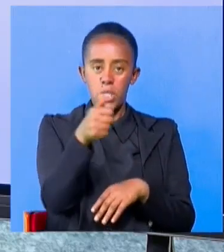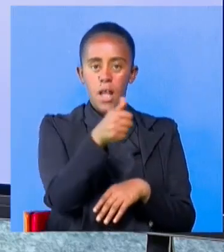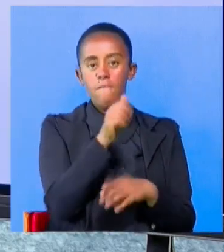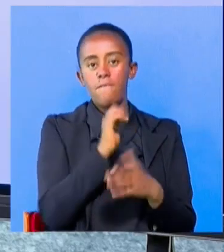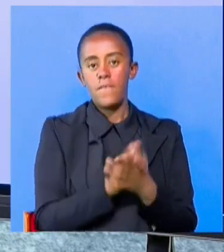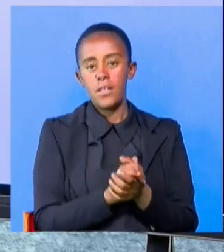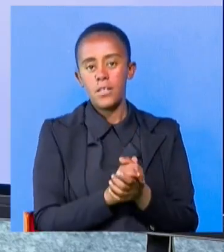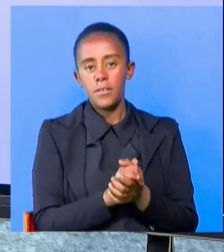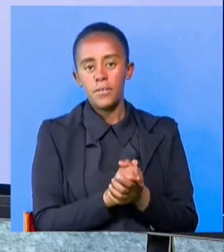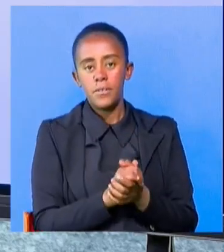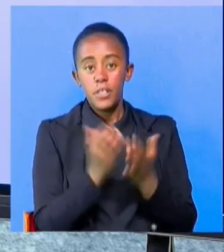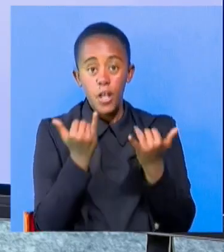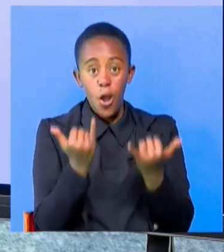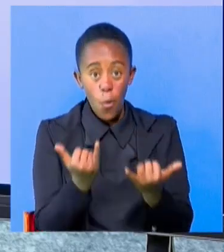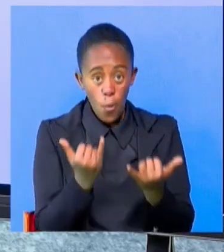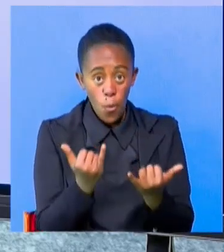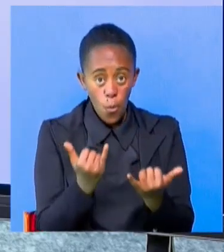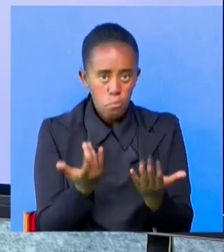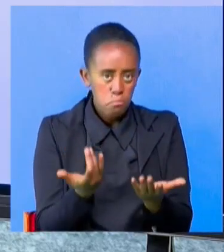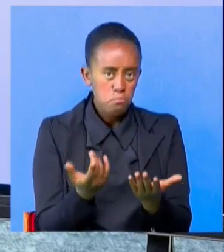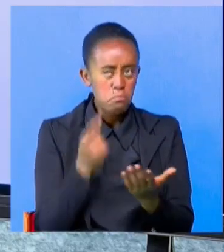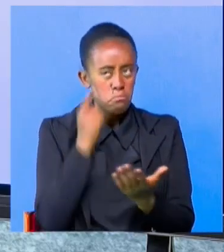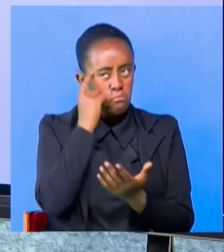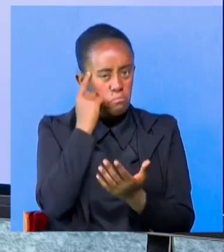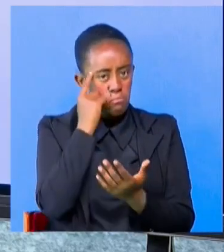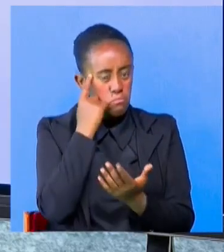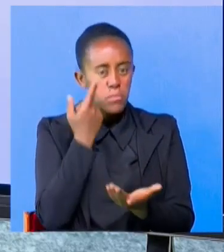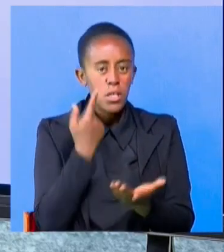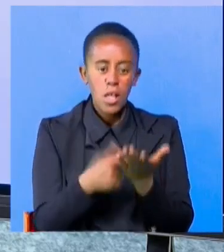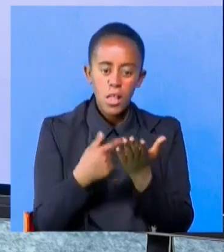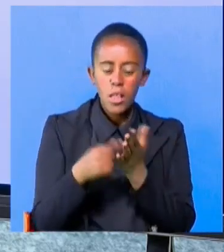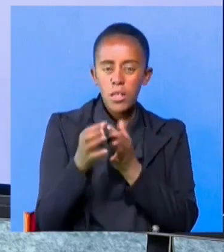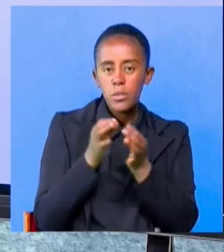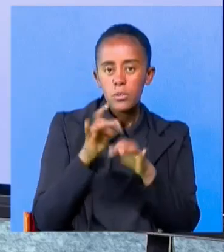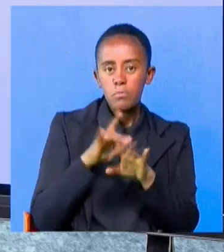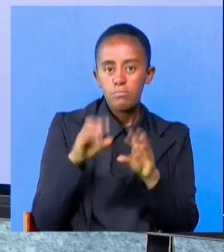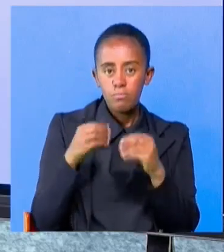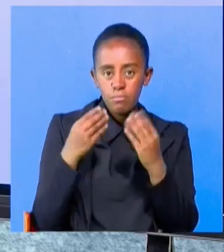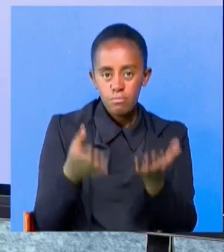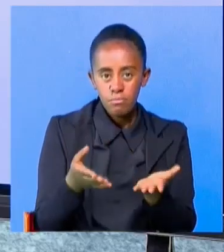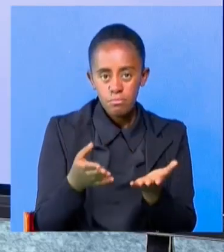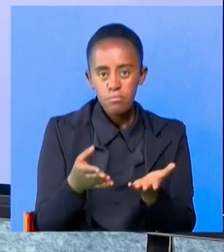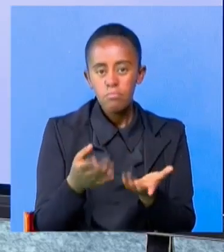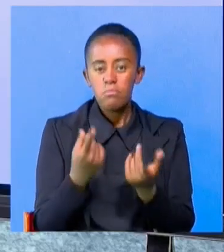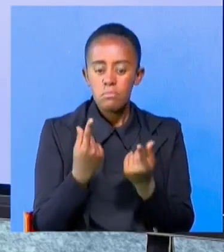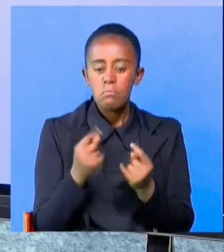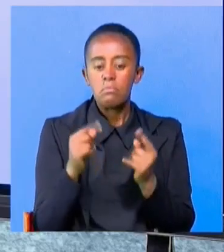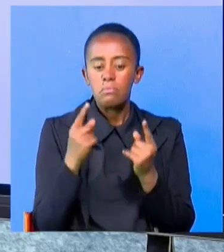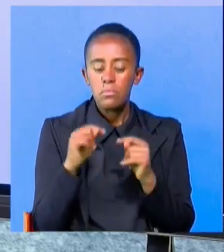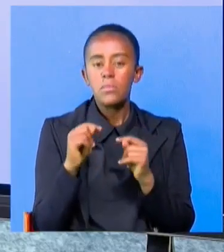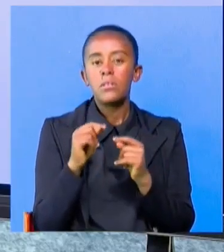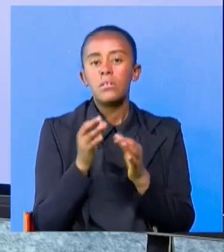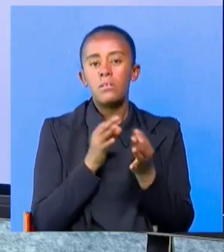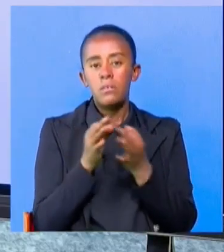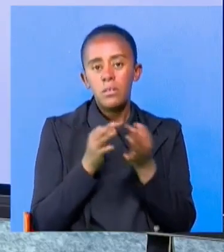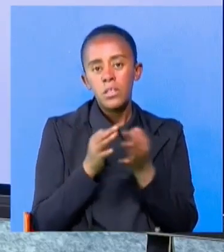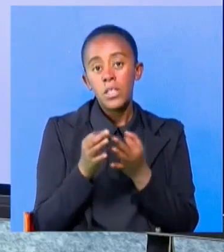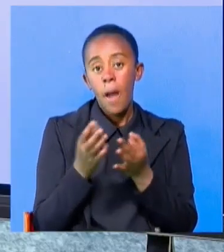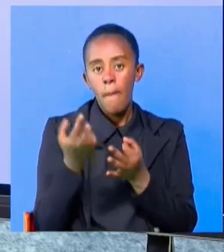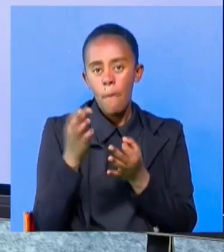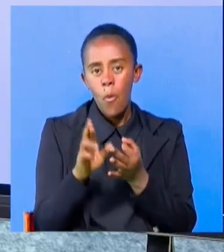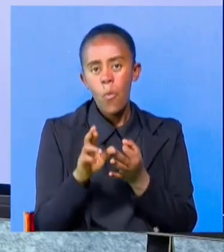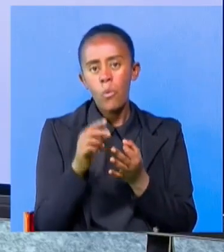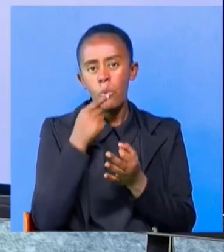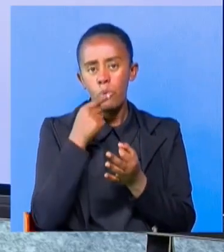now assume that based on the expressions that I gave you, try to describe or